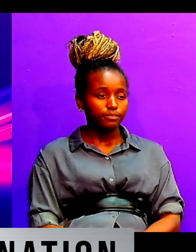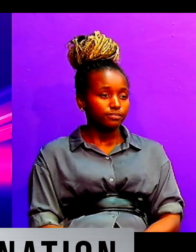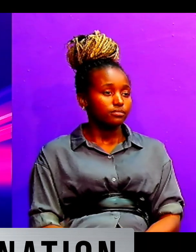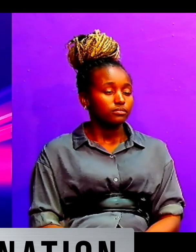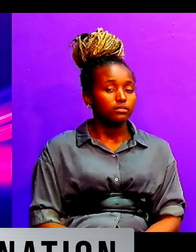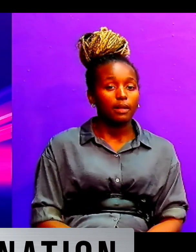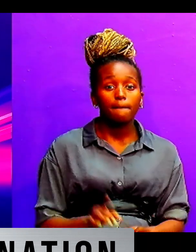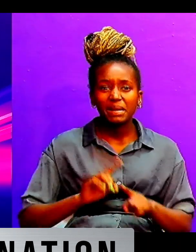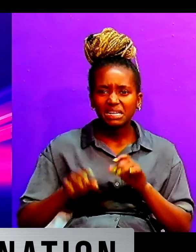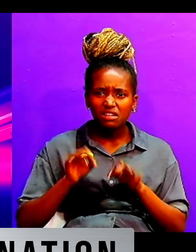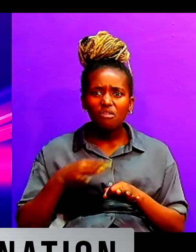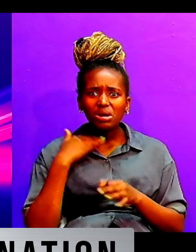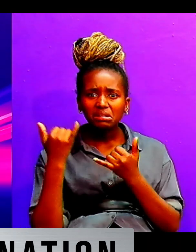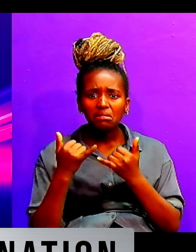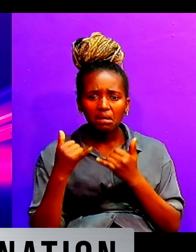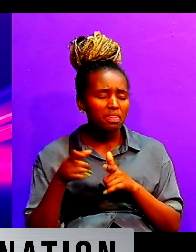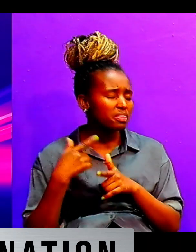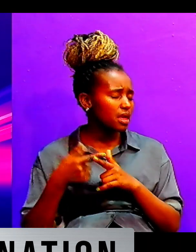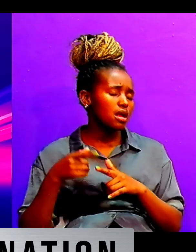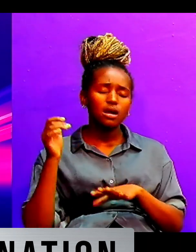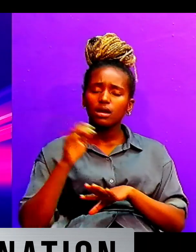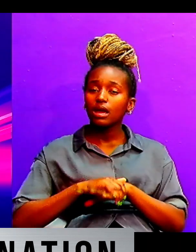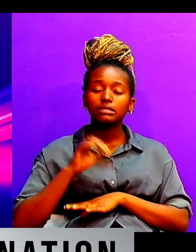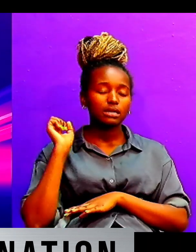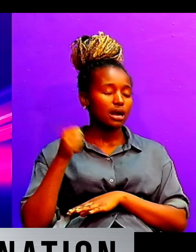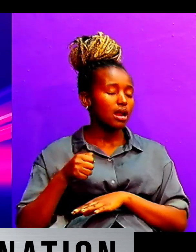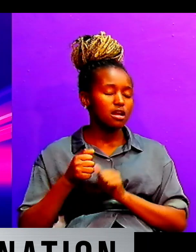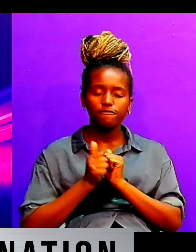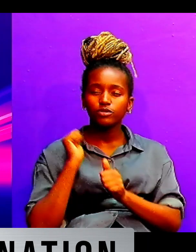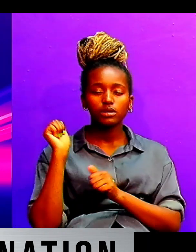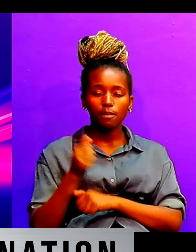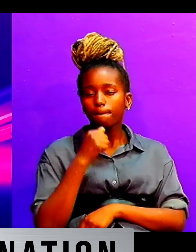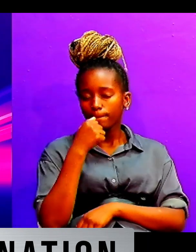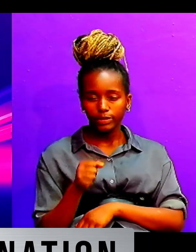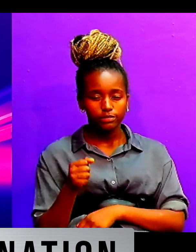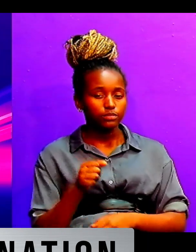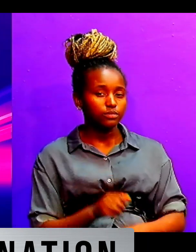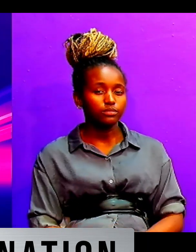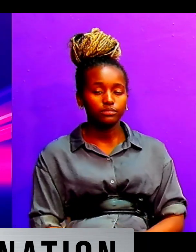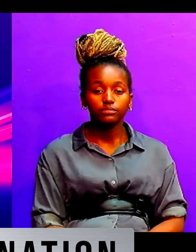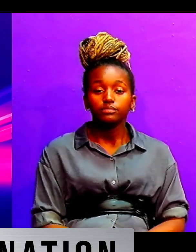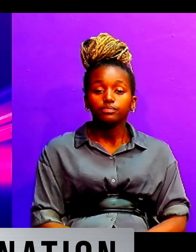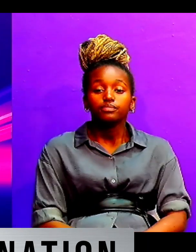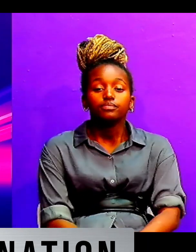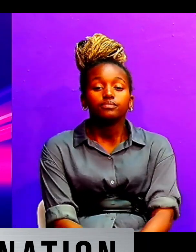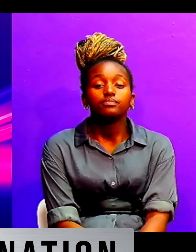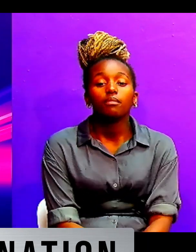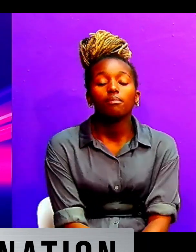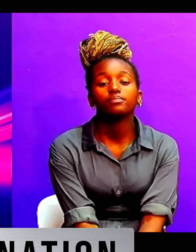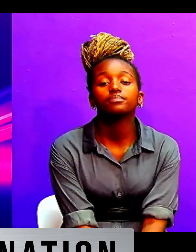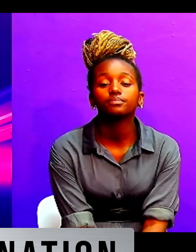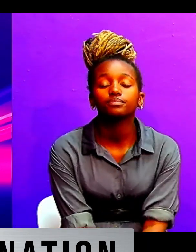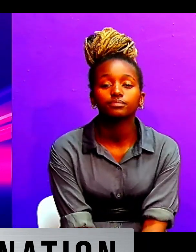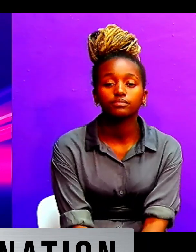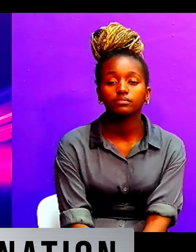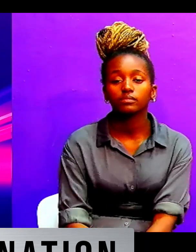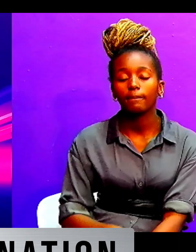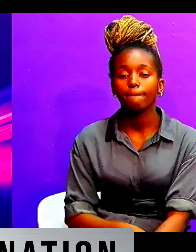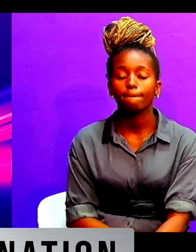one will deny you such. Okay. So you can be even able to go to the